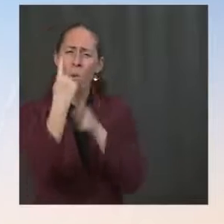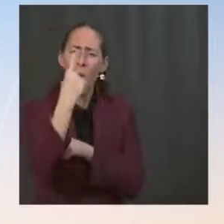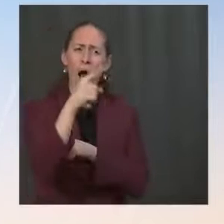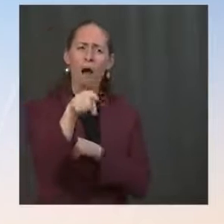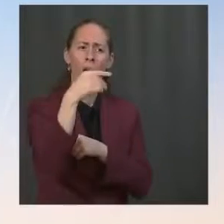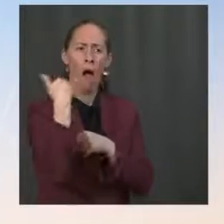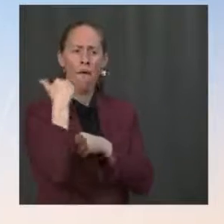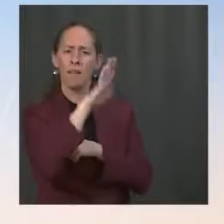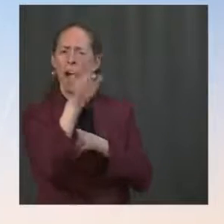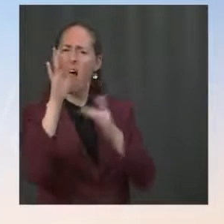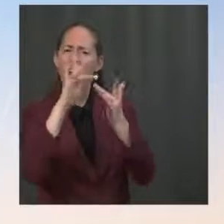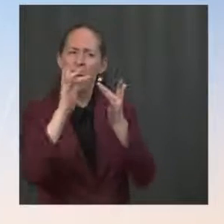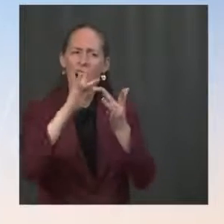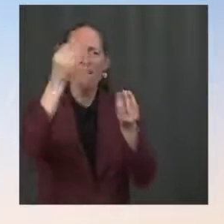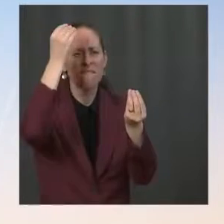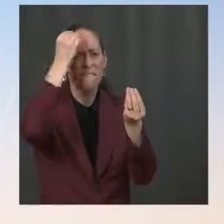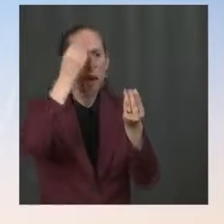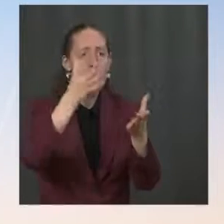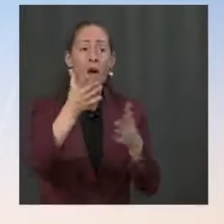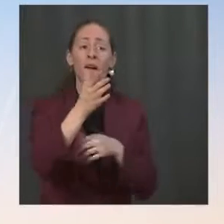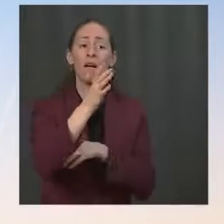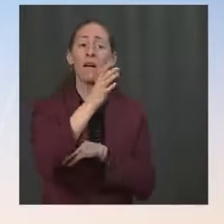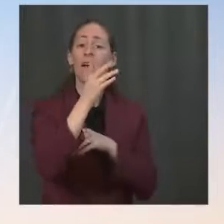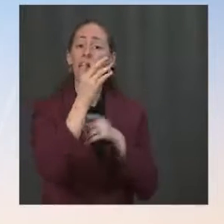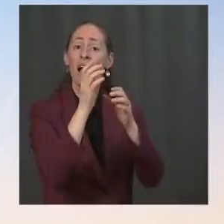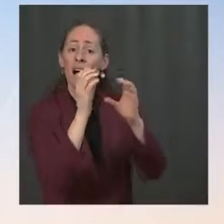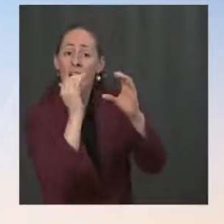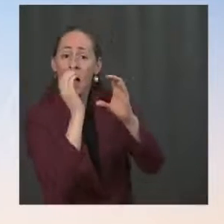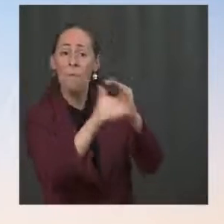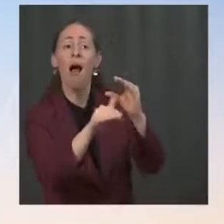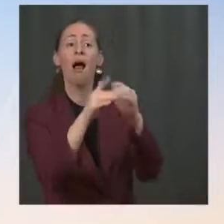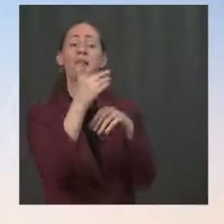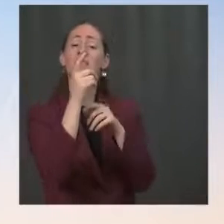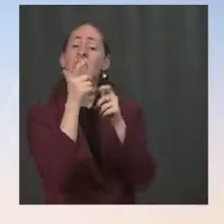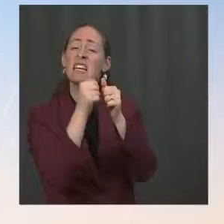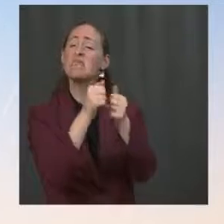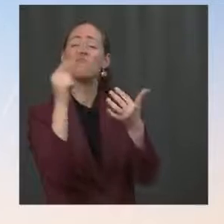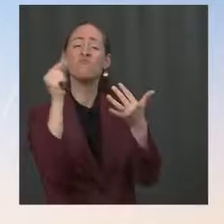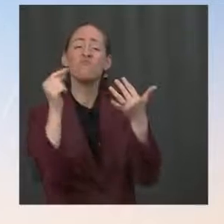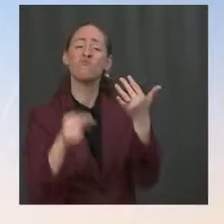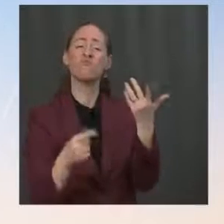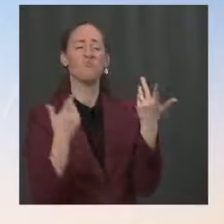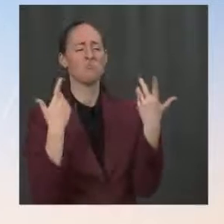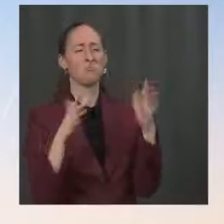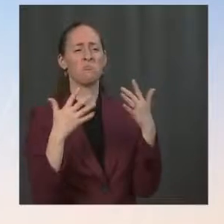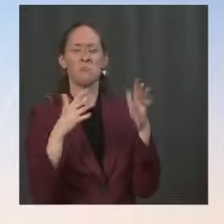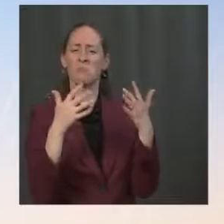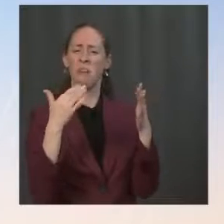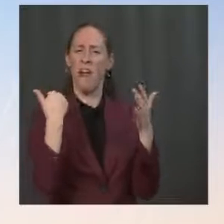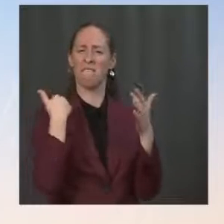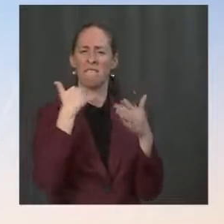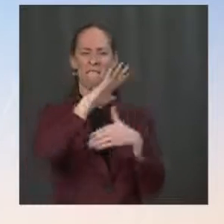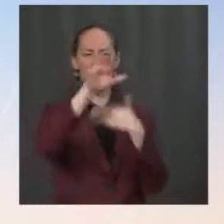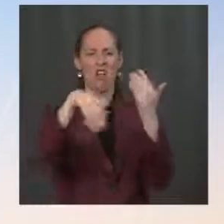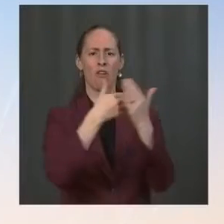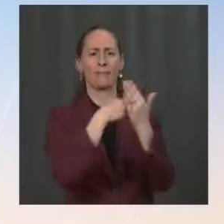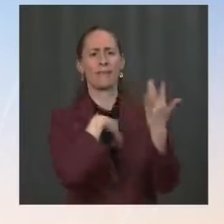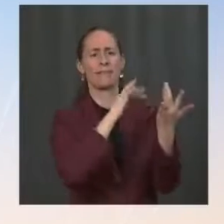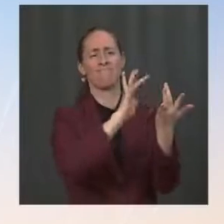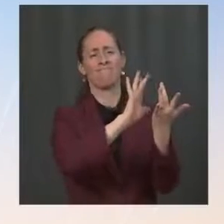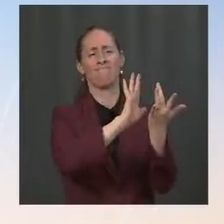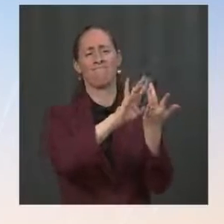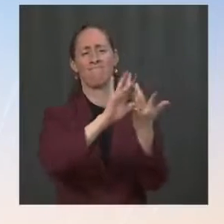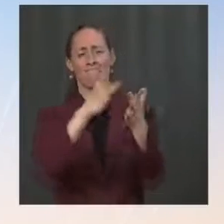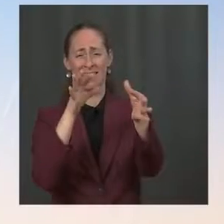text, WhatsApp, and we are working with each of them and their families on an individual basis on how to get them evacuated to the airport and